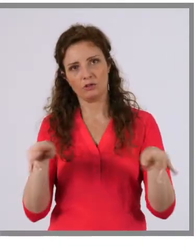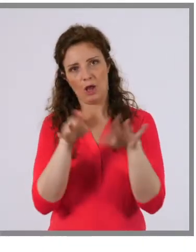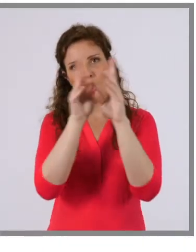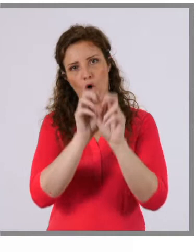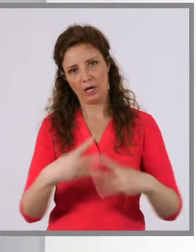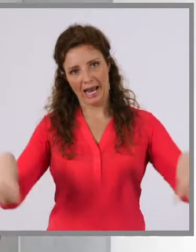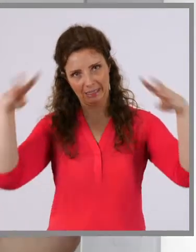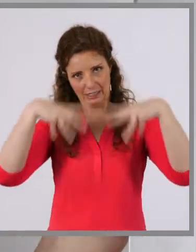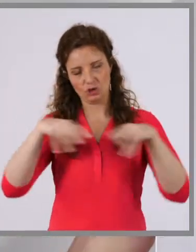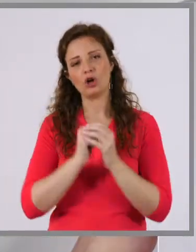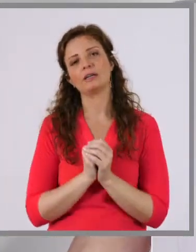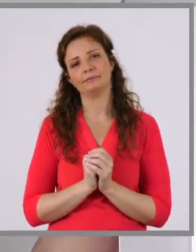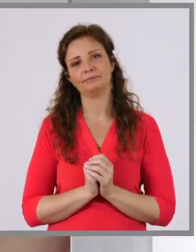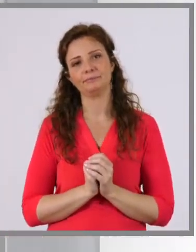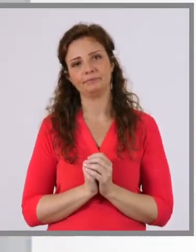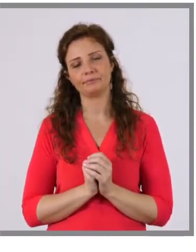Maritime Organization.